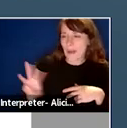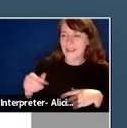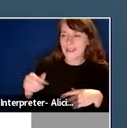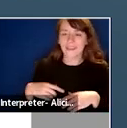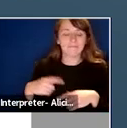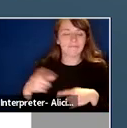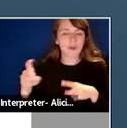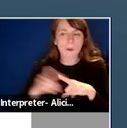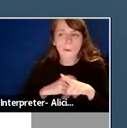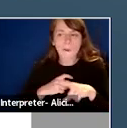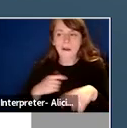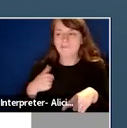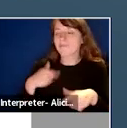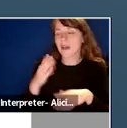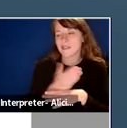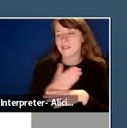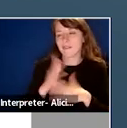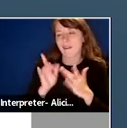you'd like more information.